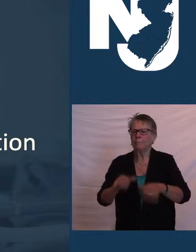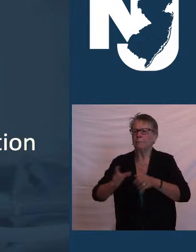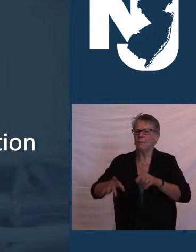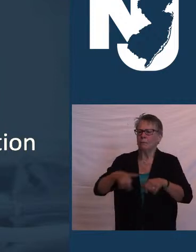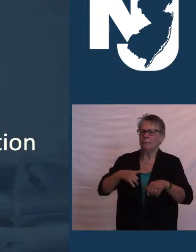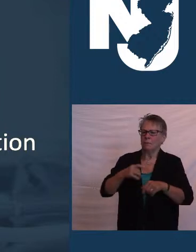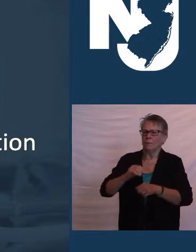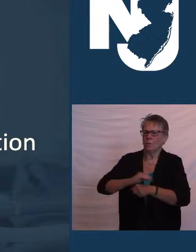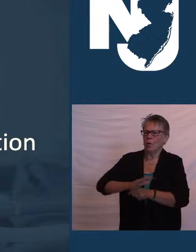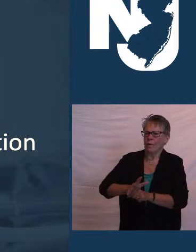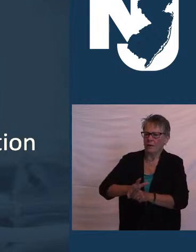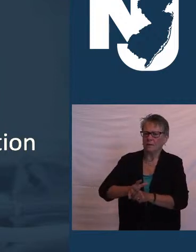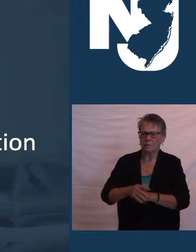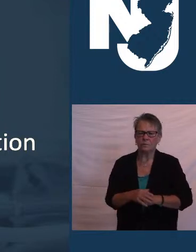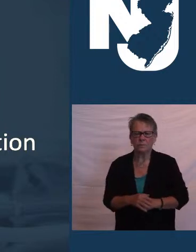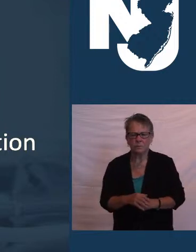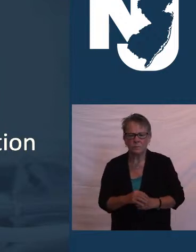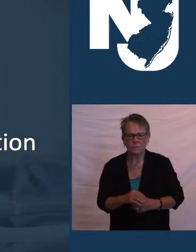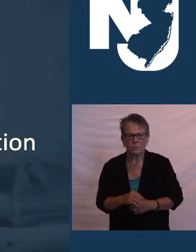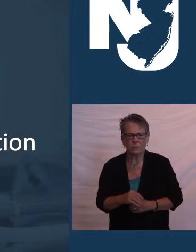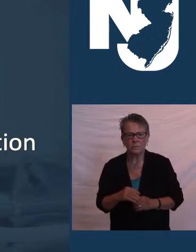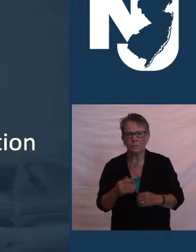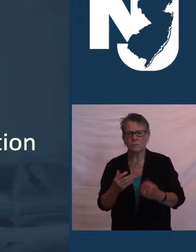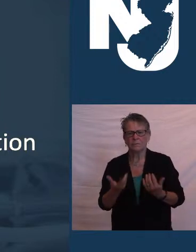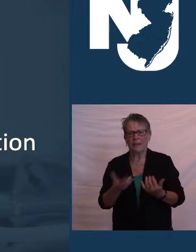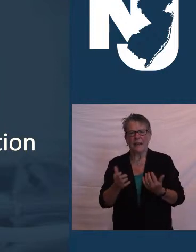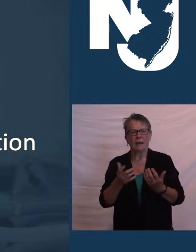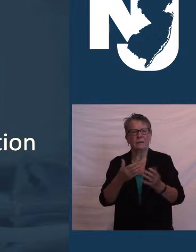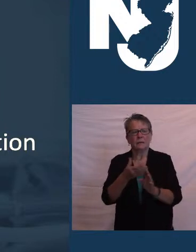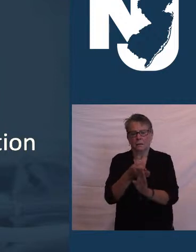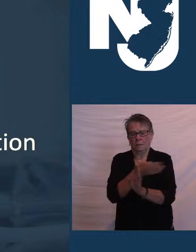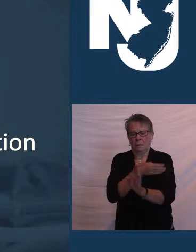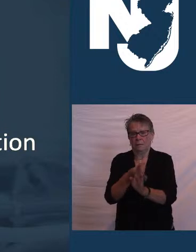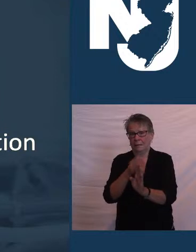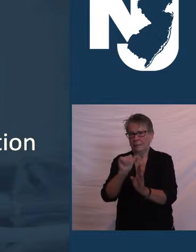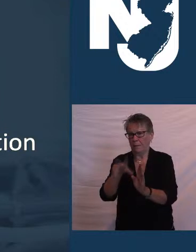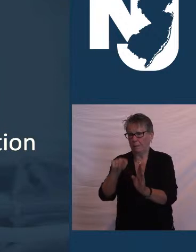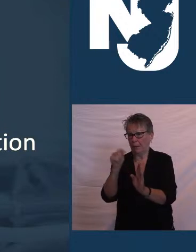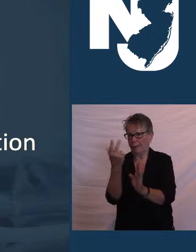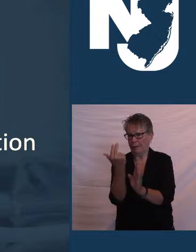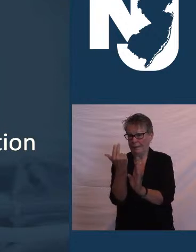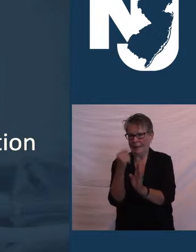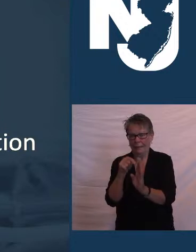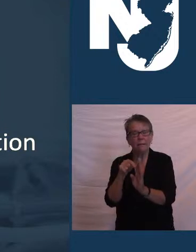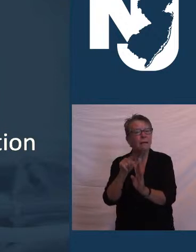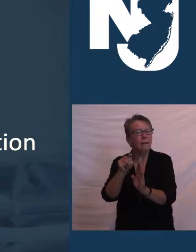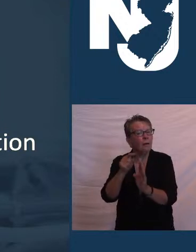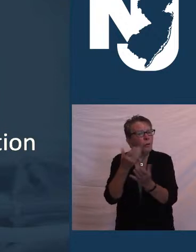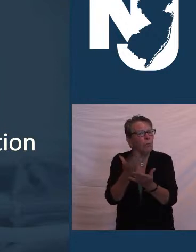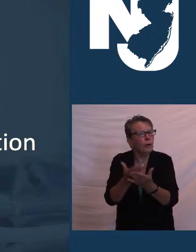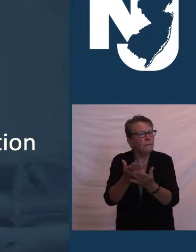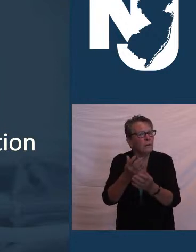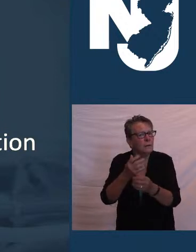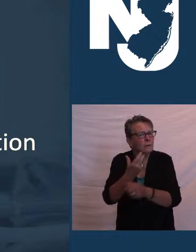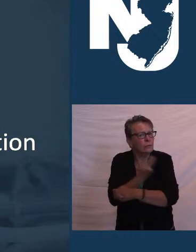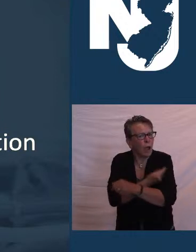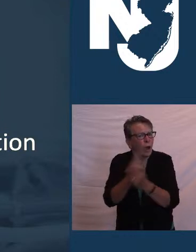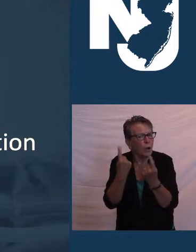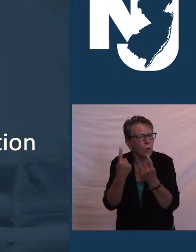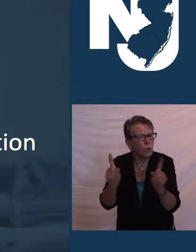overall totals are the best measure of the power of the vaccines as they encompass all individuals over time. This is the